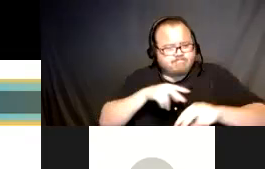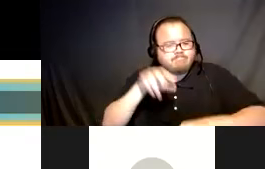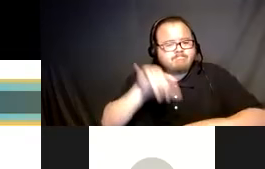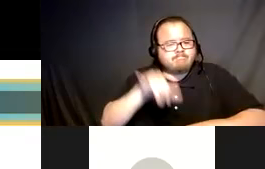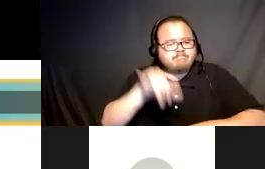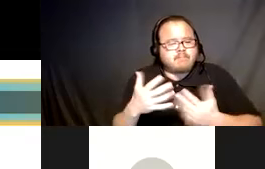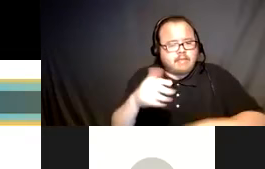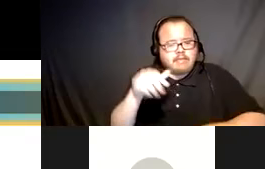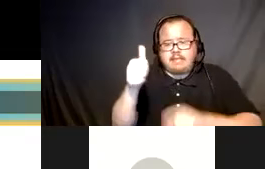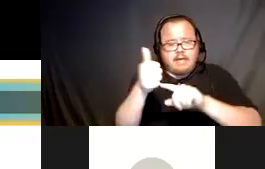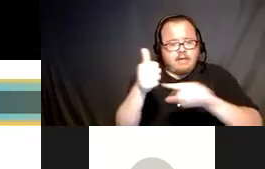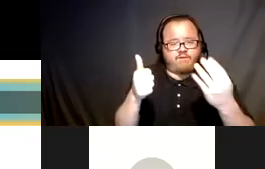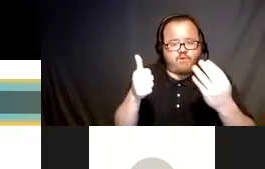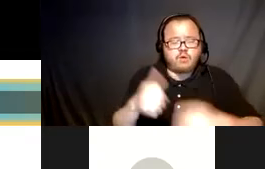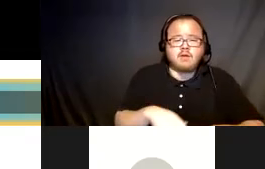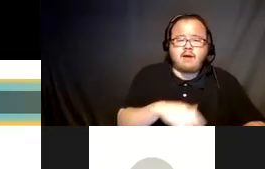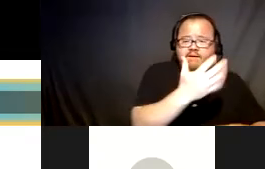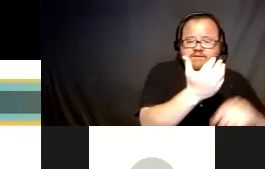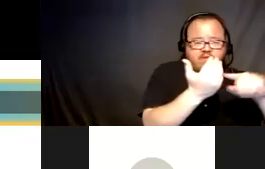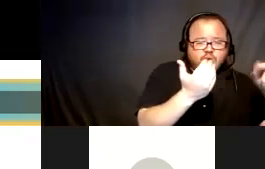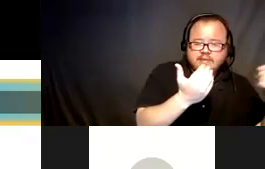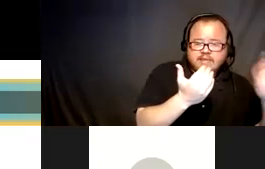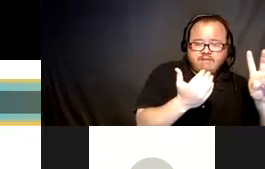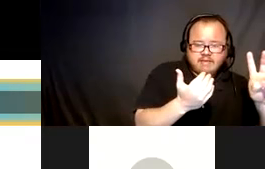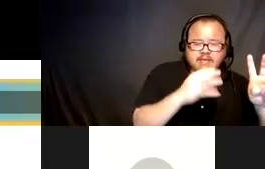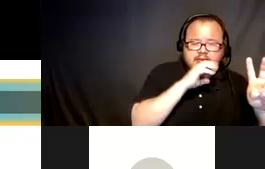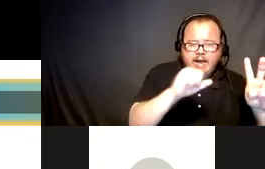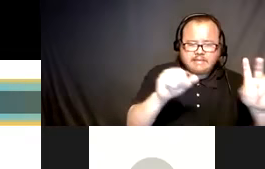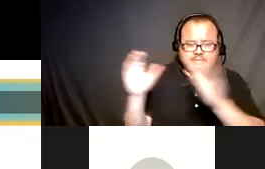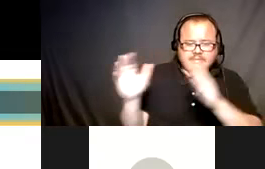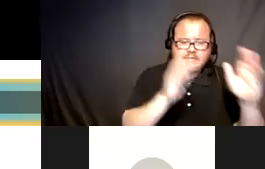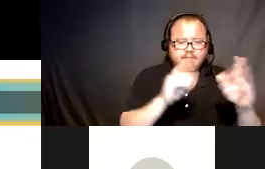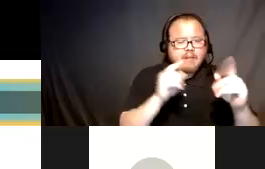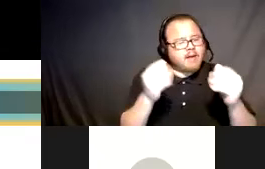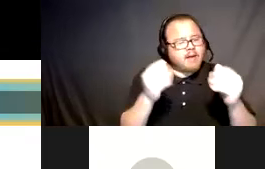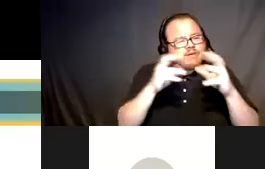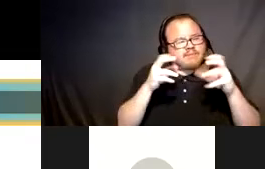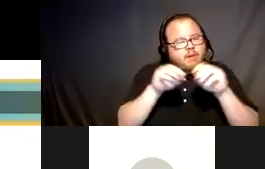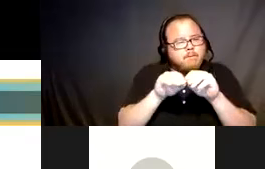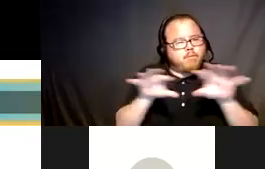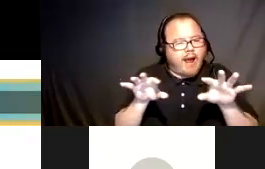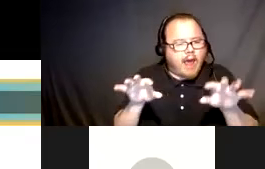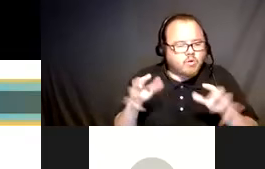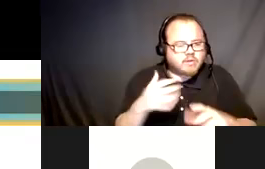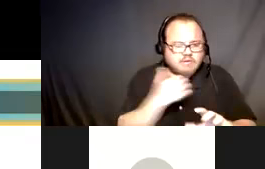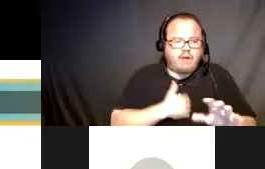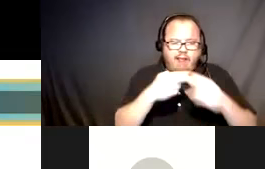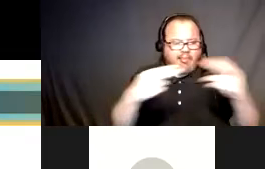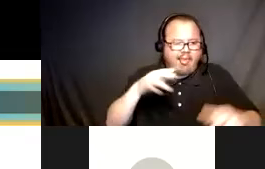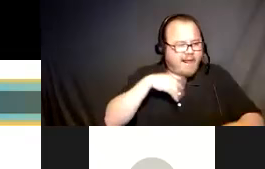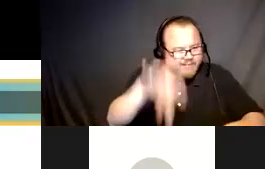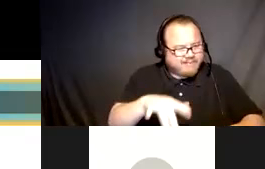10 to 14 and 15 to 17 age ranges, but it is a little more spread out. Sorry, the slide hadn't changed